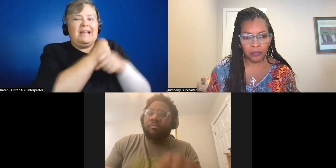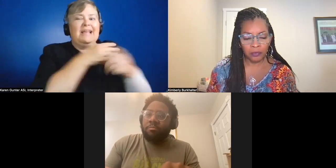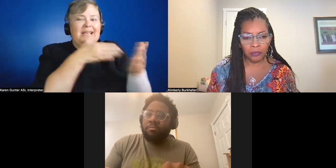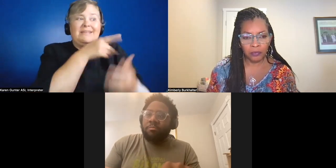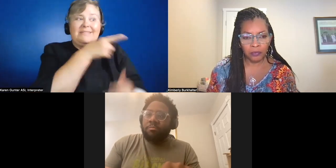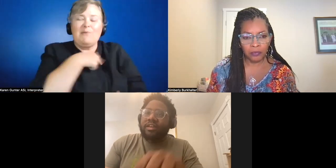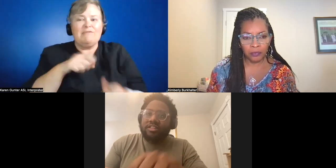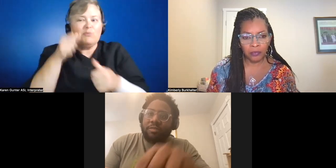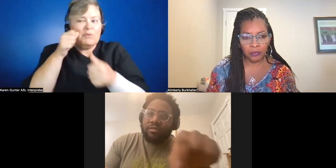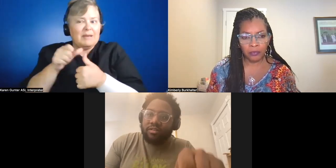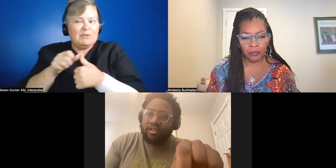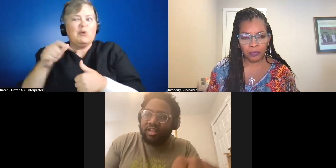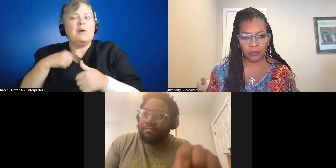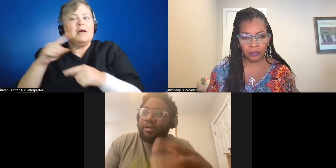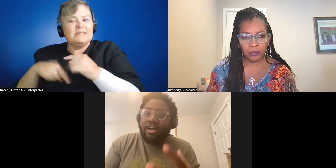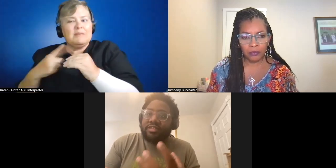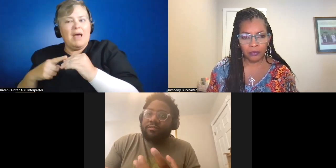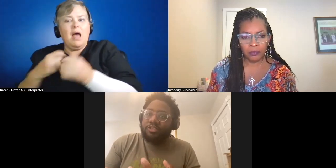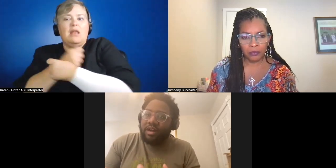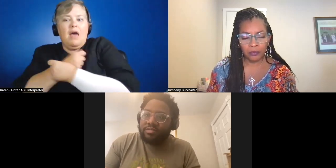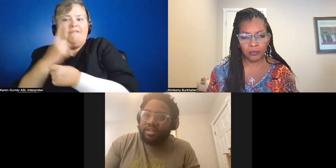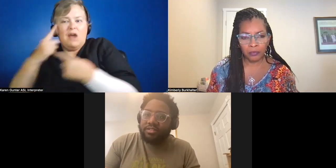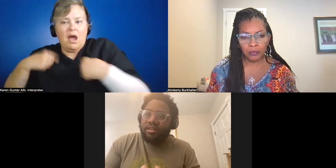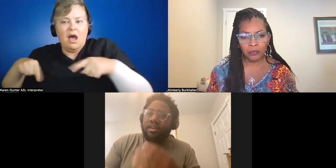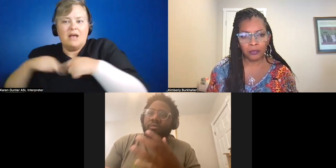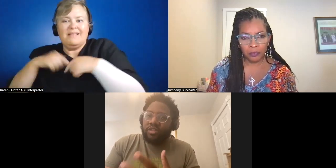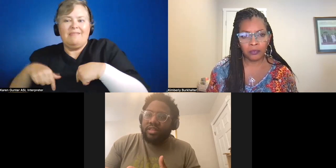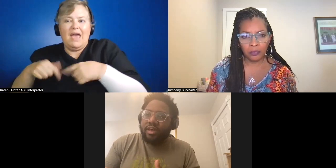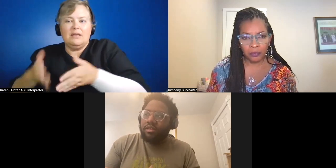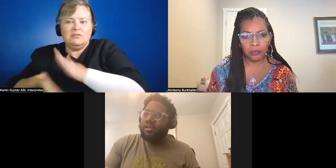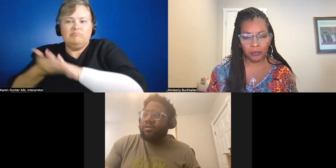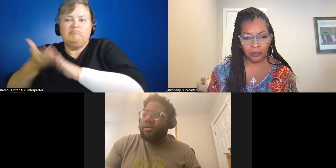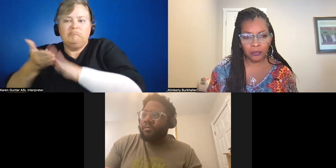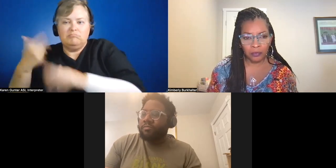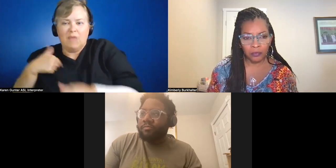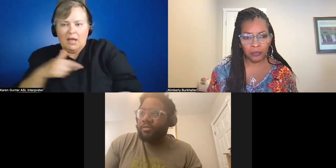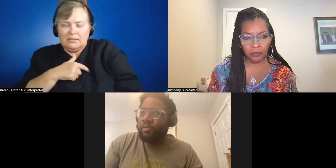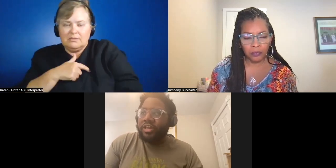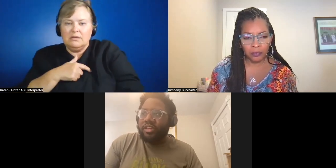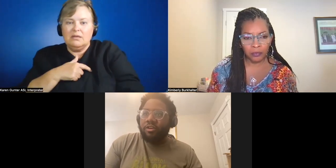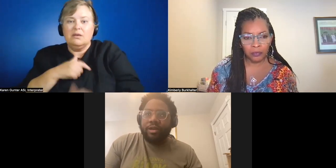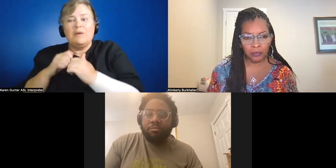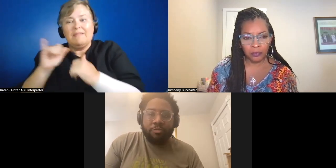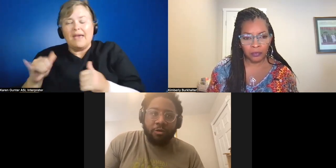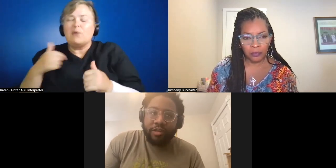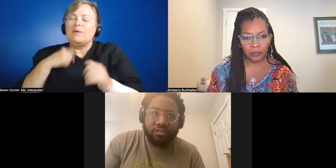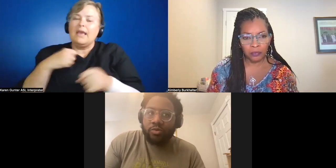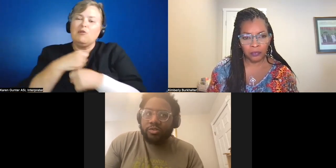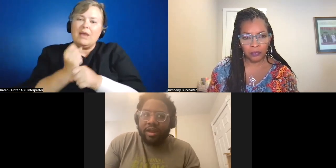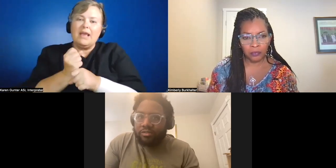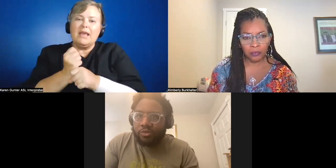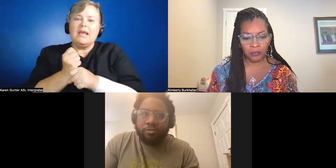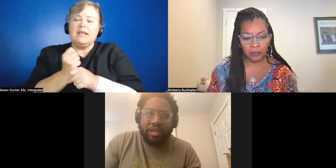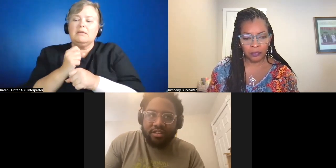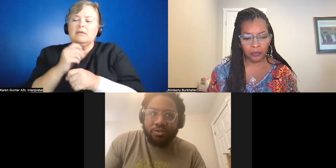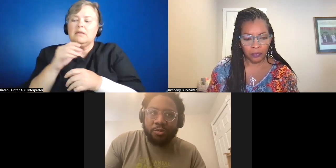have to remember that it's about a love for us that really drives us. And with that, we can create movements both in schools,